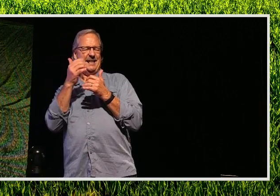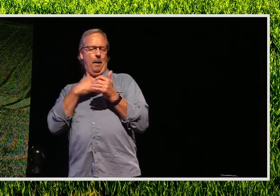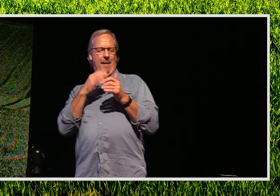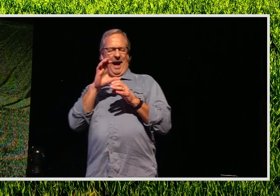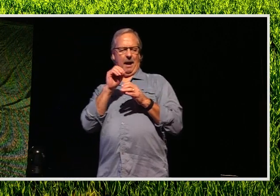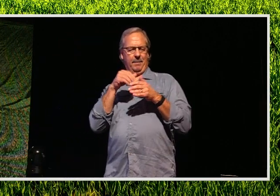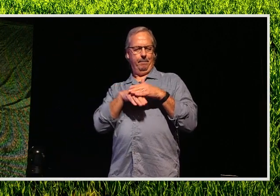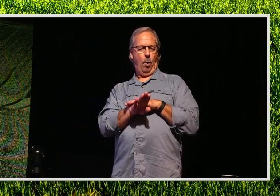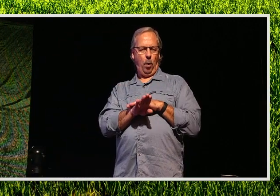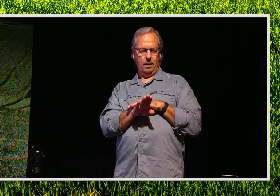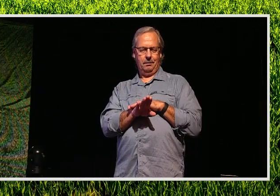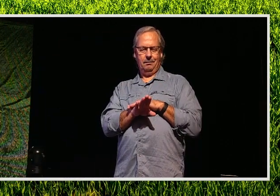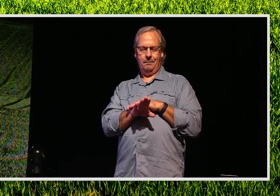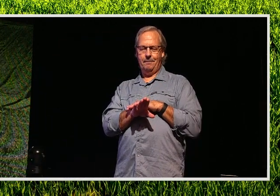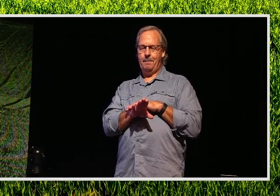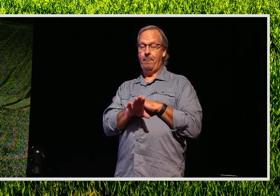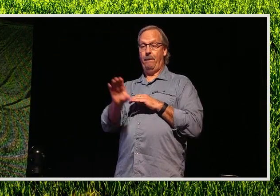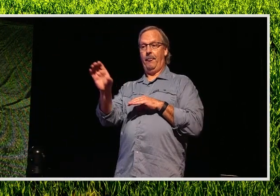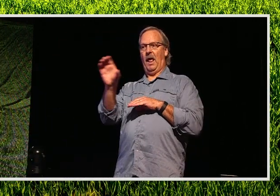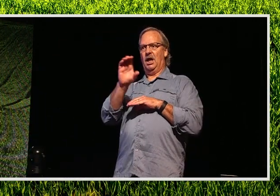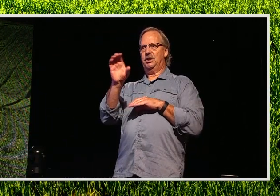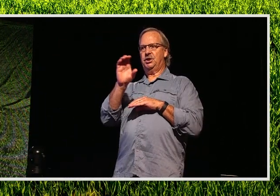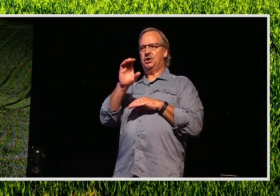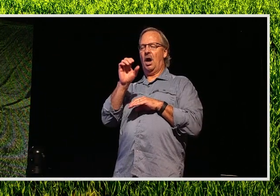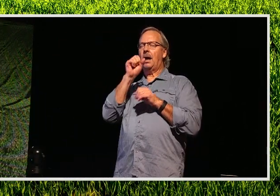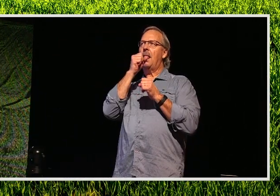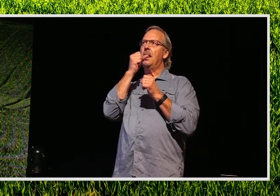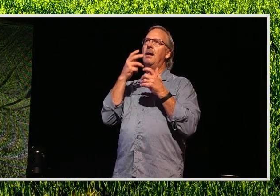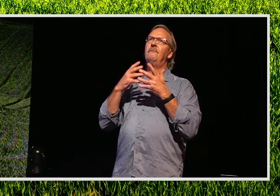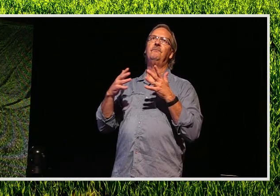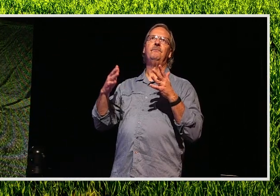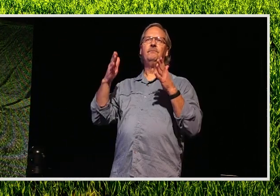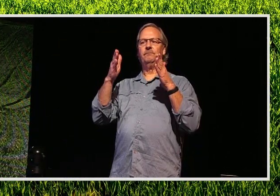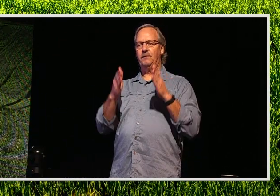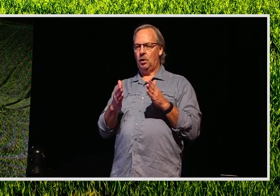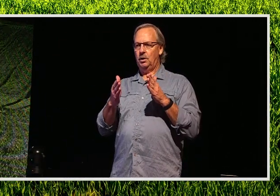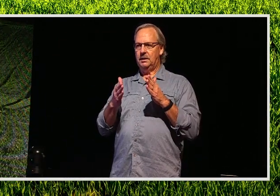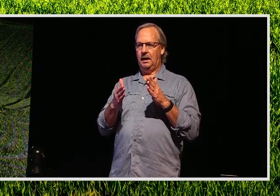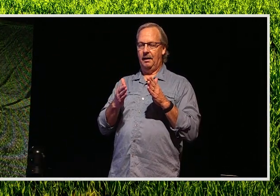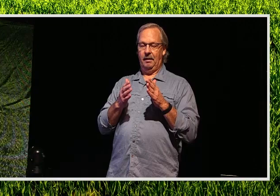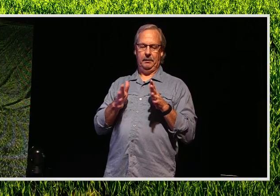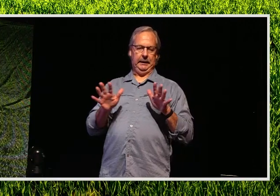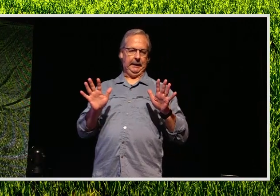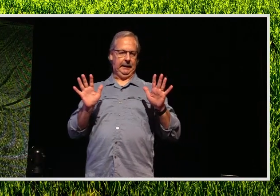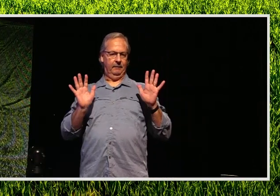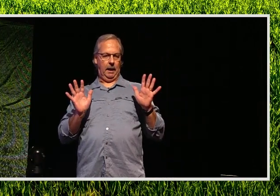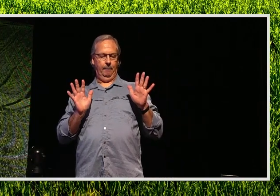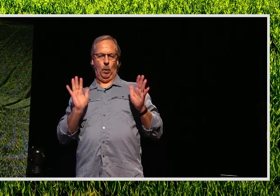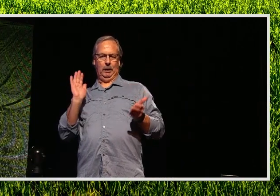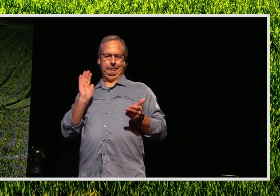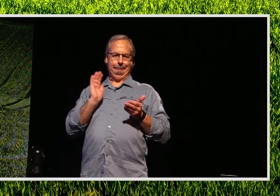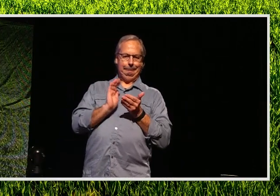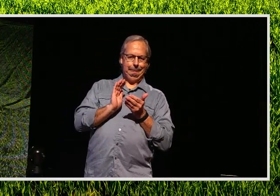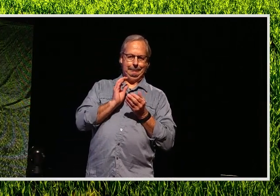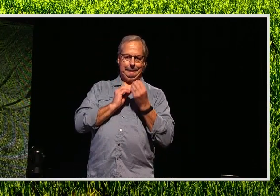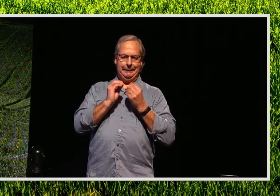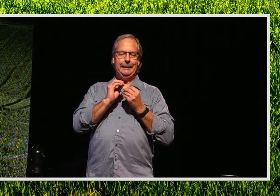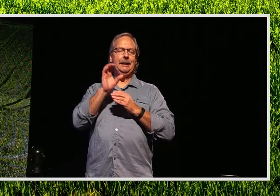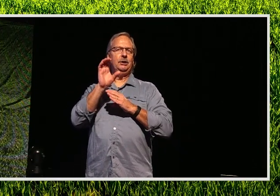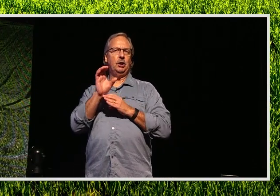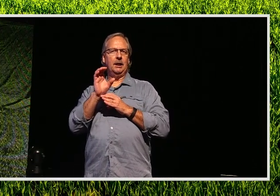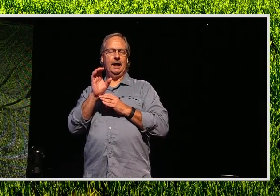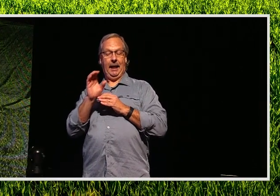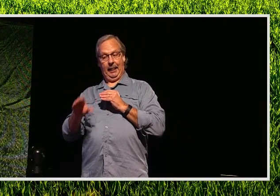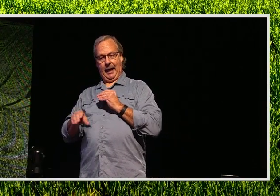The unthinkable has happened. Chocolate lovers all over the world have cut back and even given up on chocolate. The added sugar, the